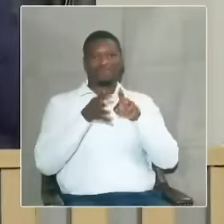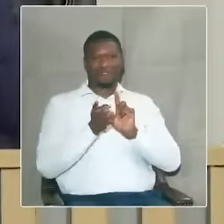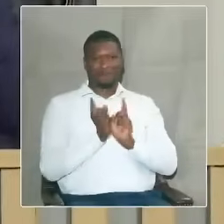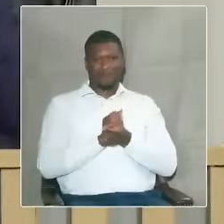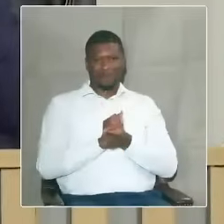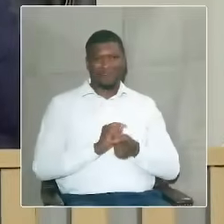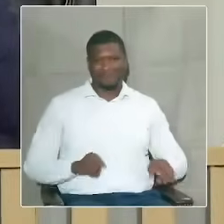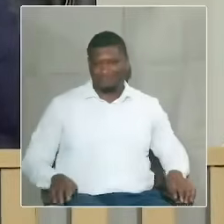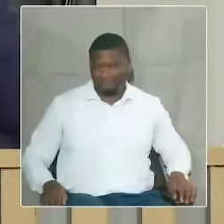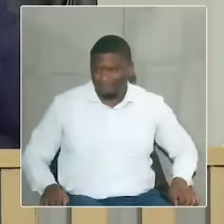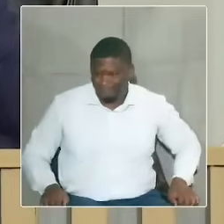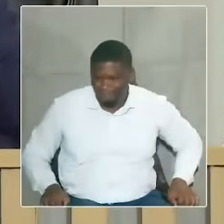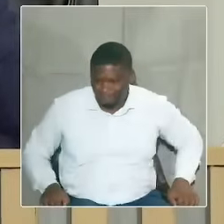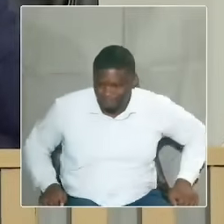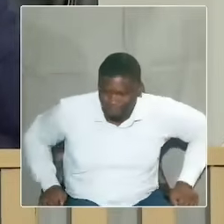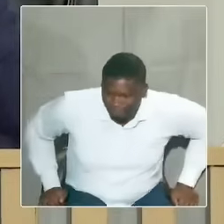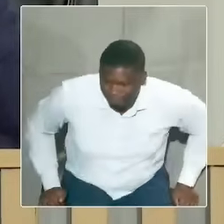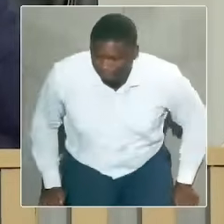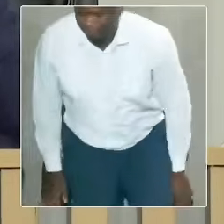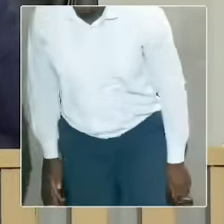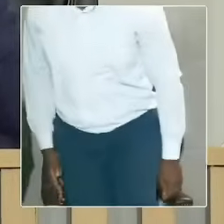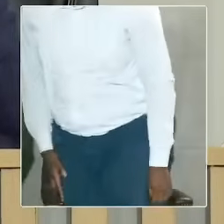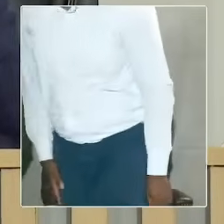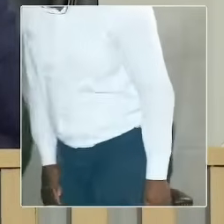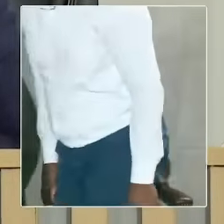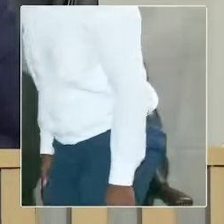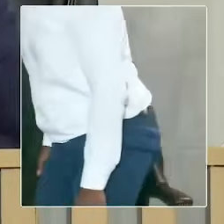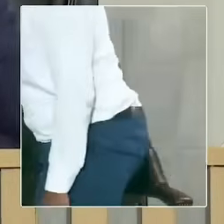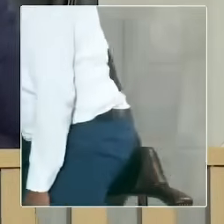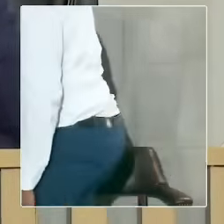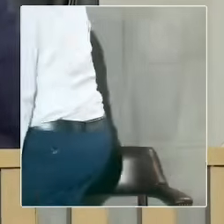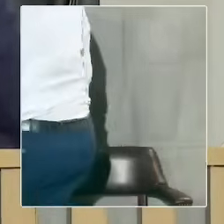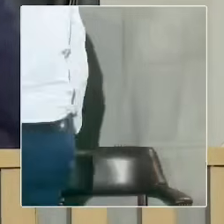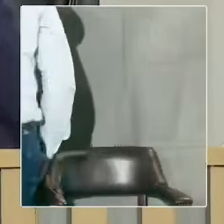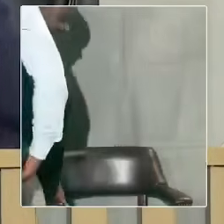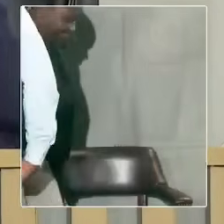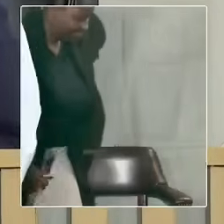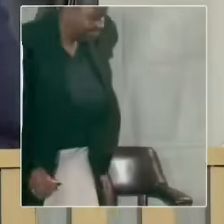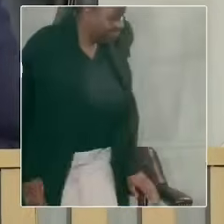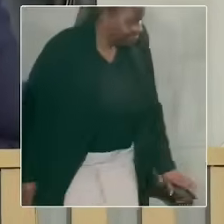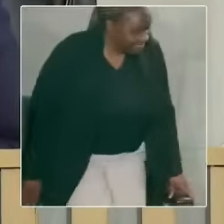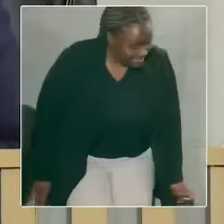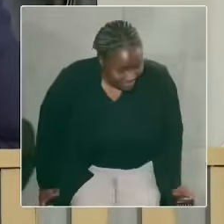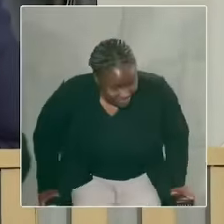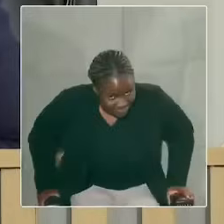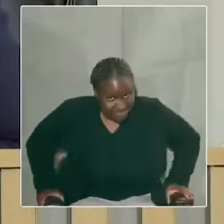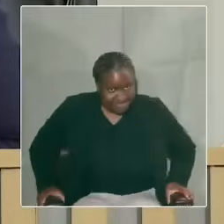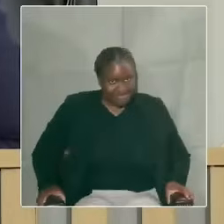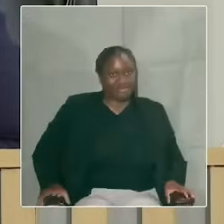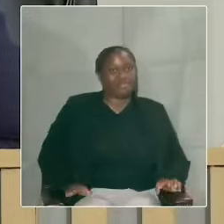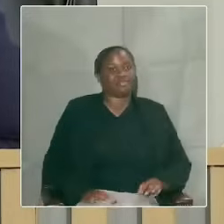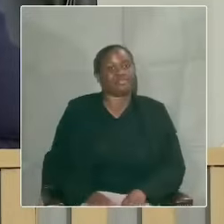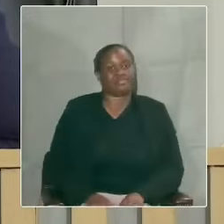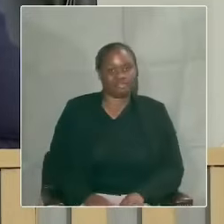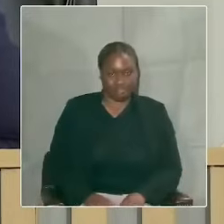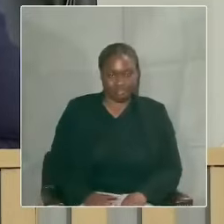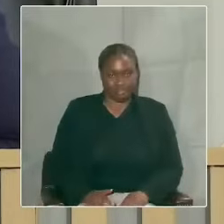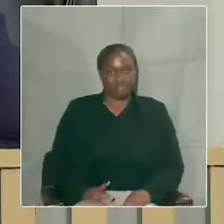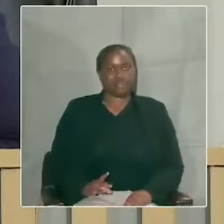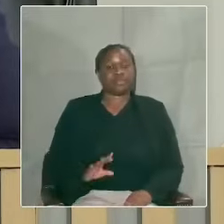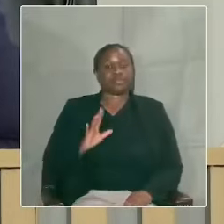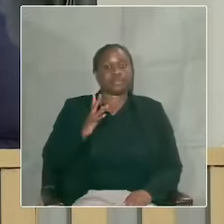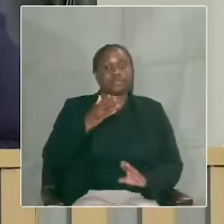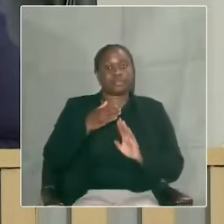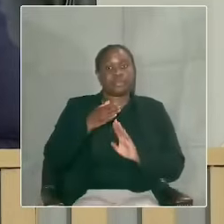Now, if you go back to the issue that was touched upon earlier by